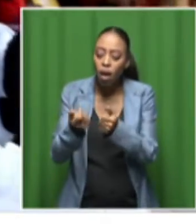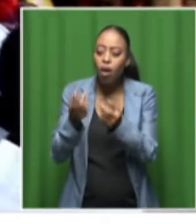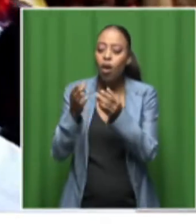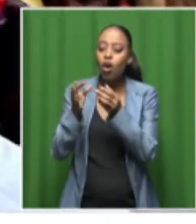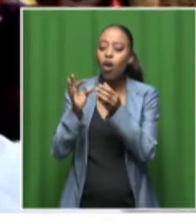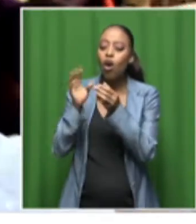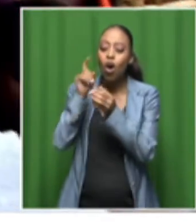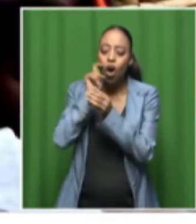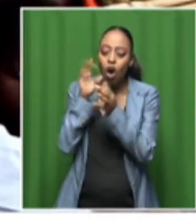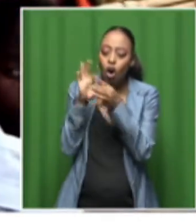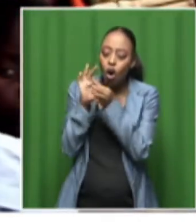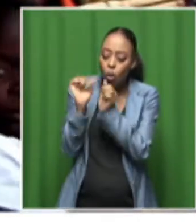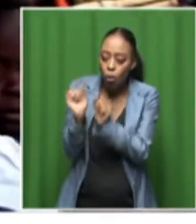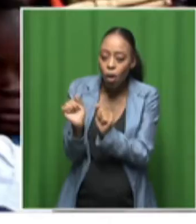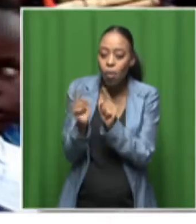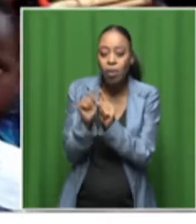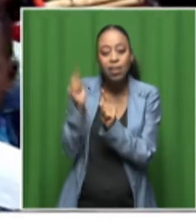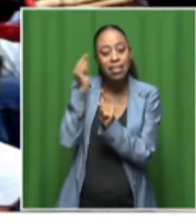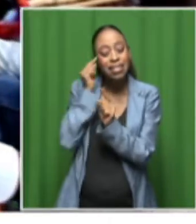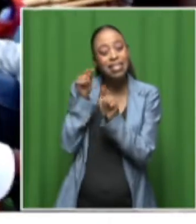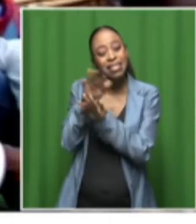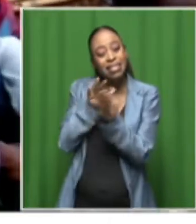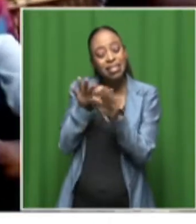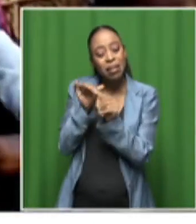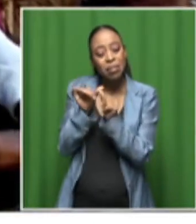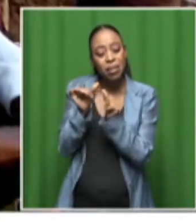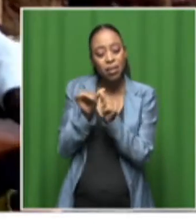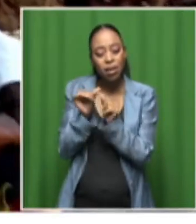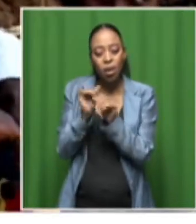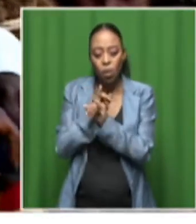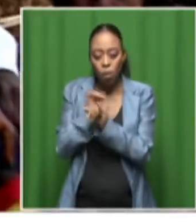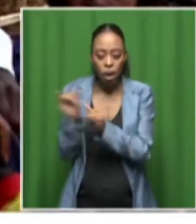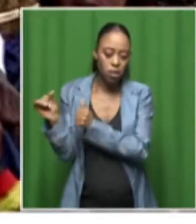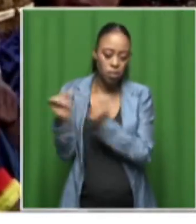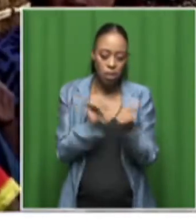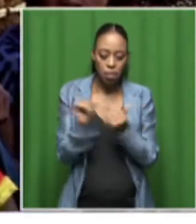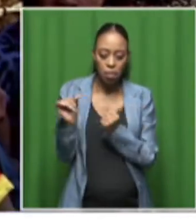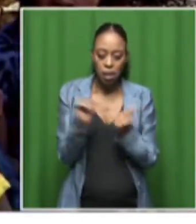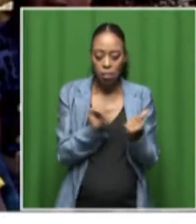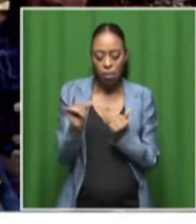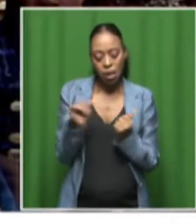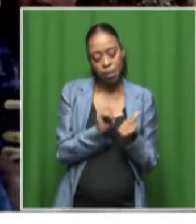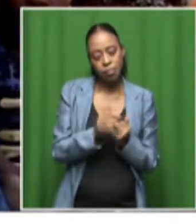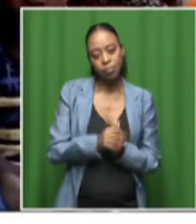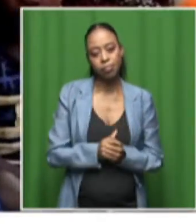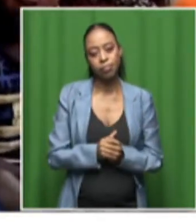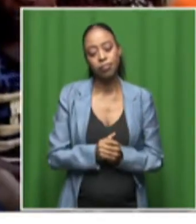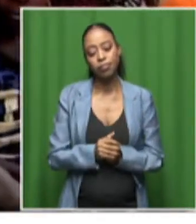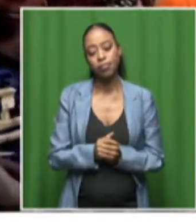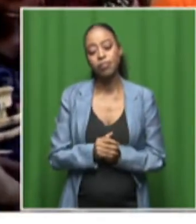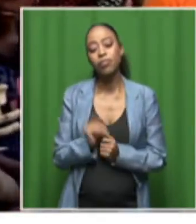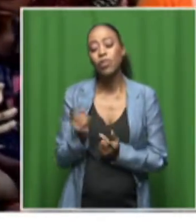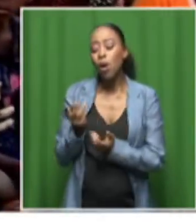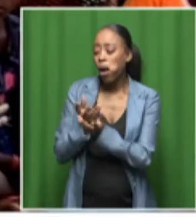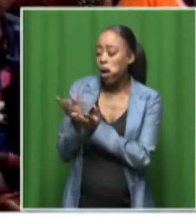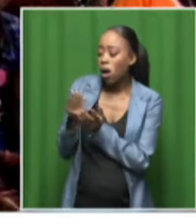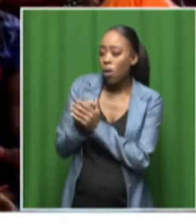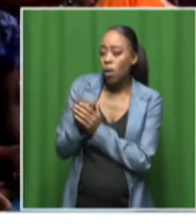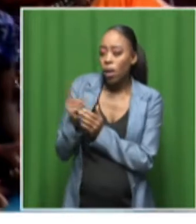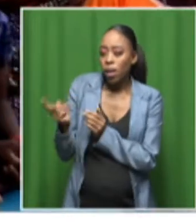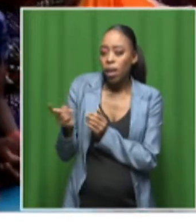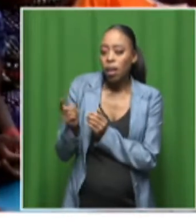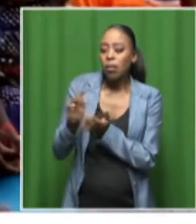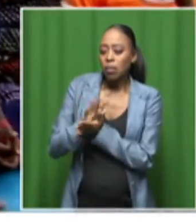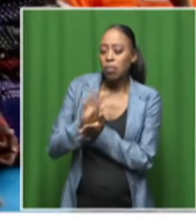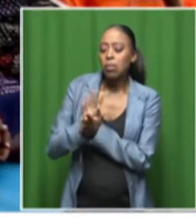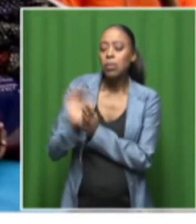Delgado. However, just when you think a situation is getting better, more families are arriving. So we're going to speak to them, and it's a